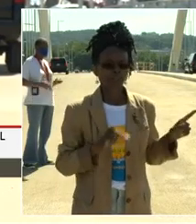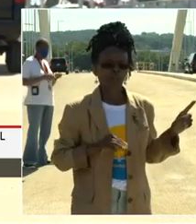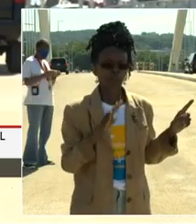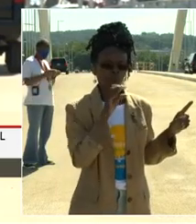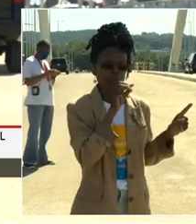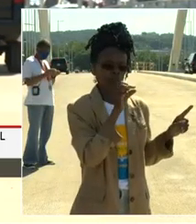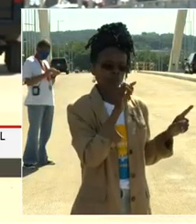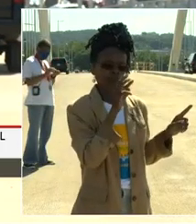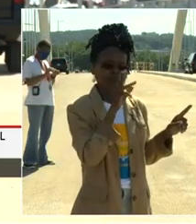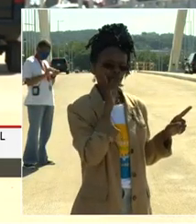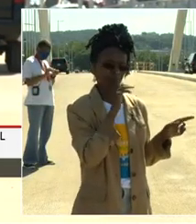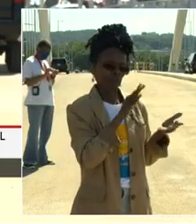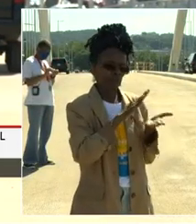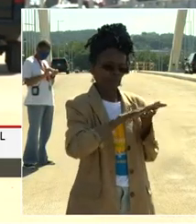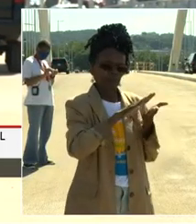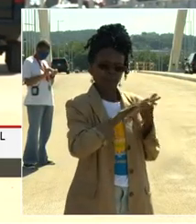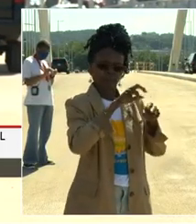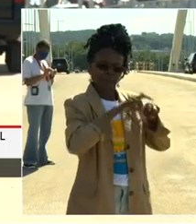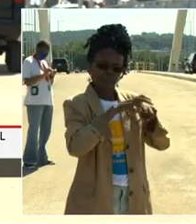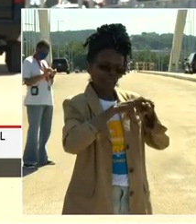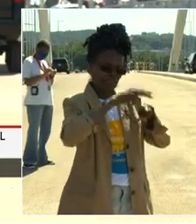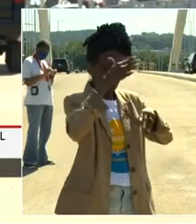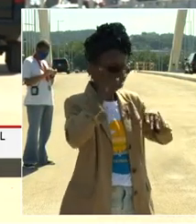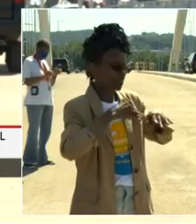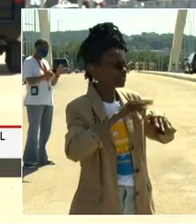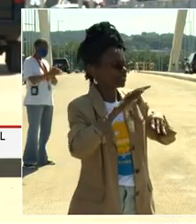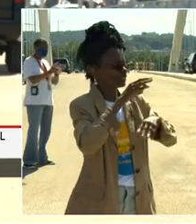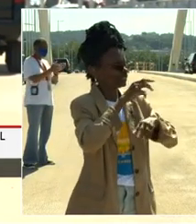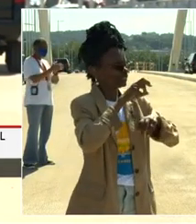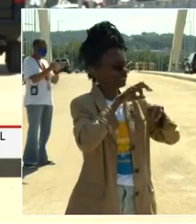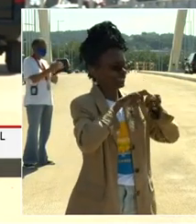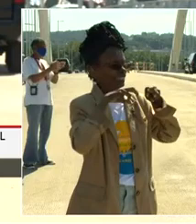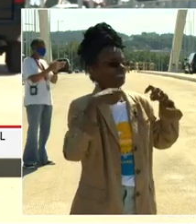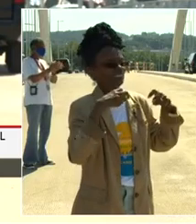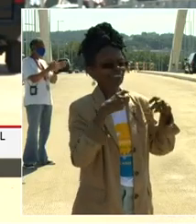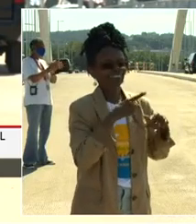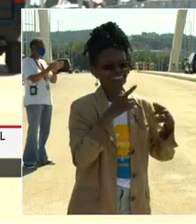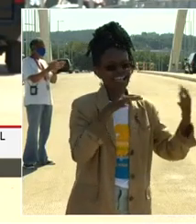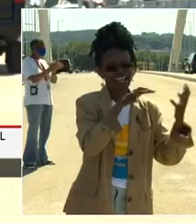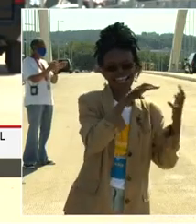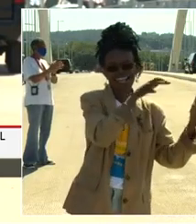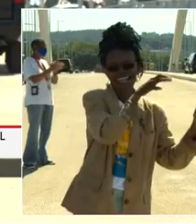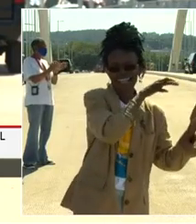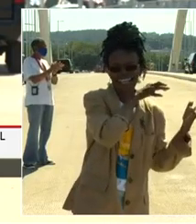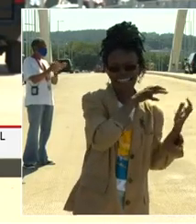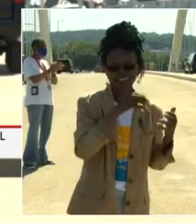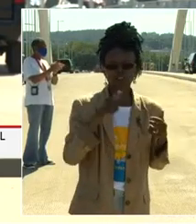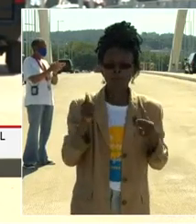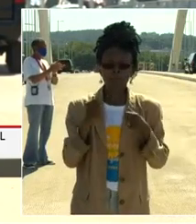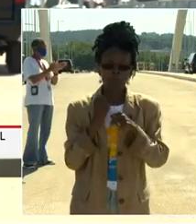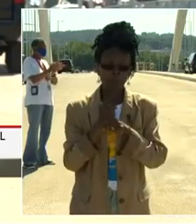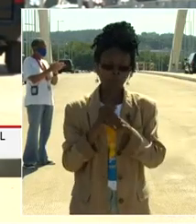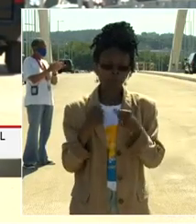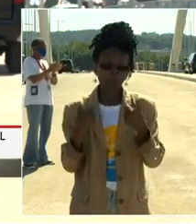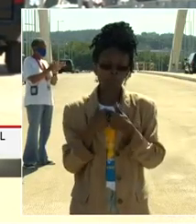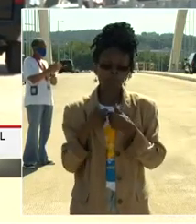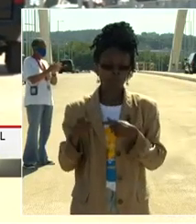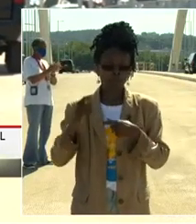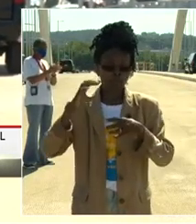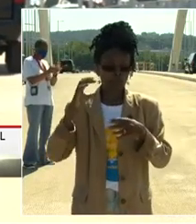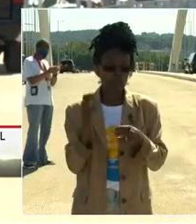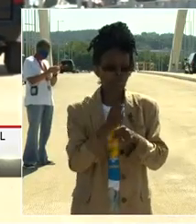The Nationals made our day by winning in the bottom of the ninth, and I think Frederick Douglass had something to do with that.